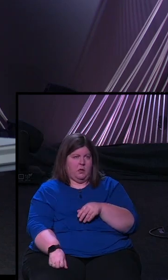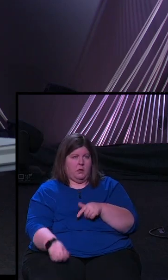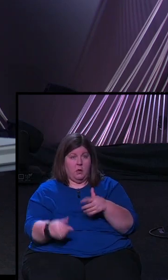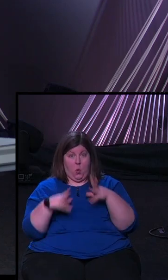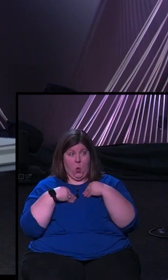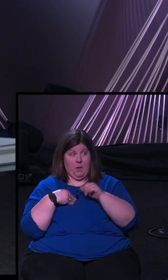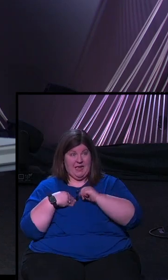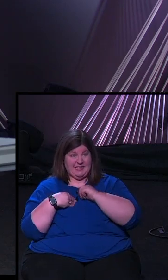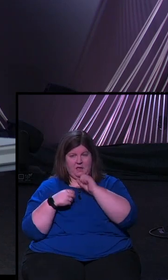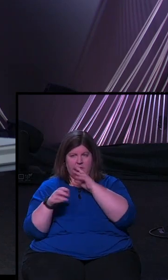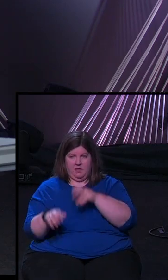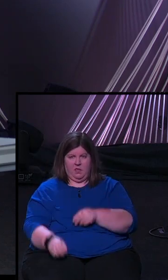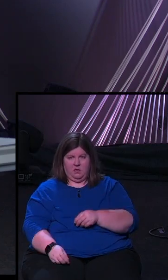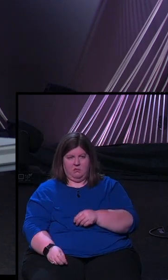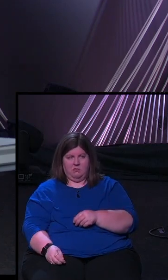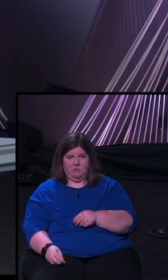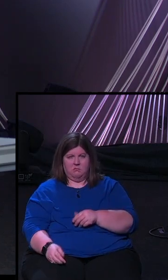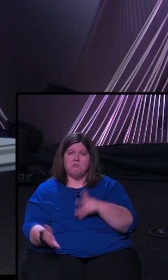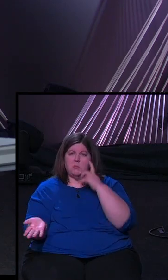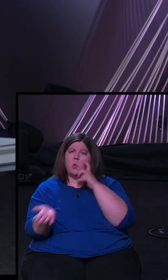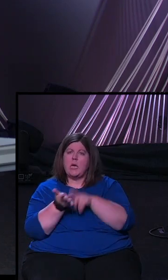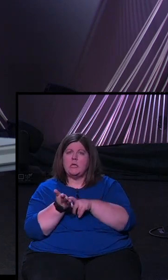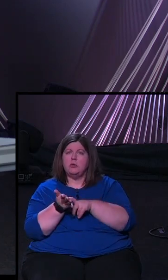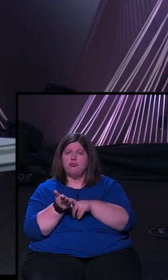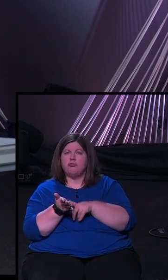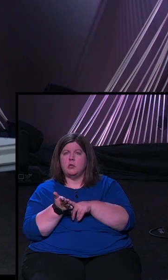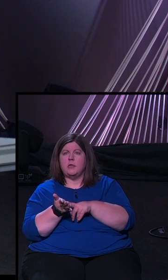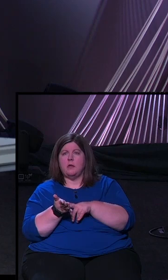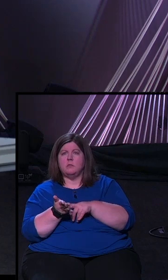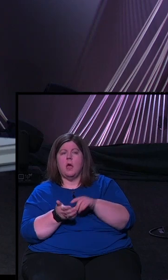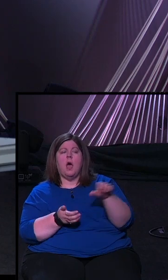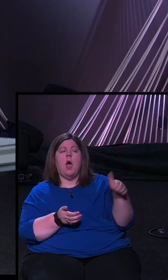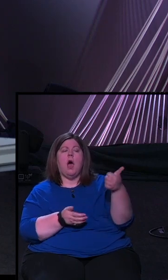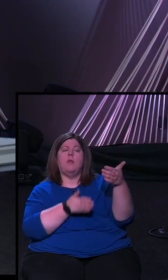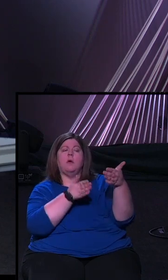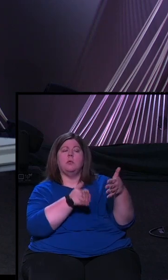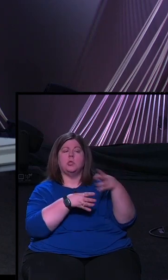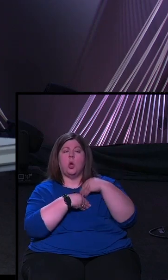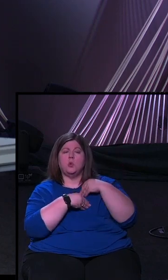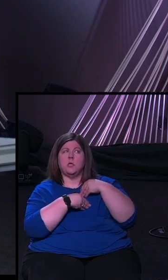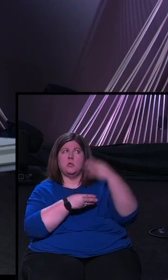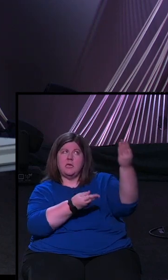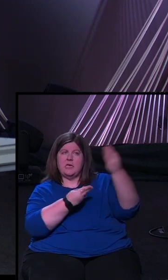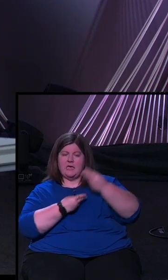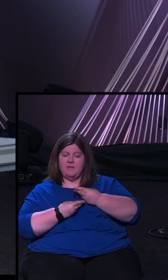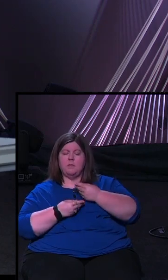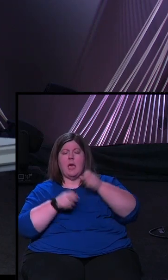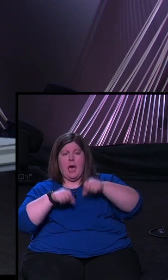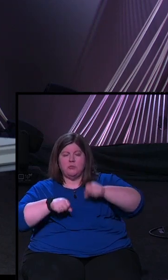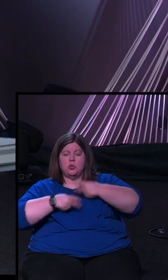it. Stewardship is an acknowledgement that somebody else owns what I'm currently in possession of. I've just been entrusted to take care of